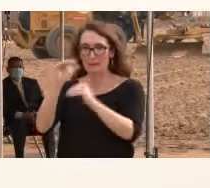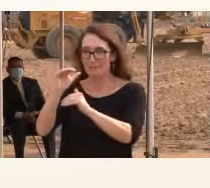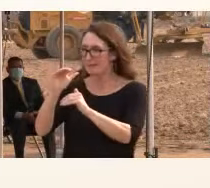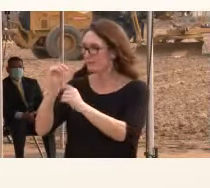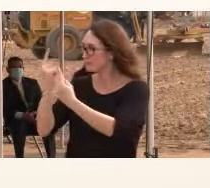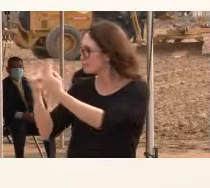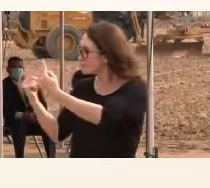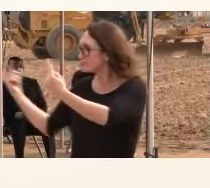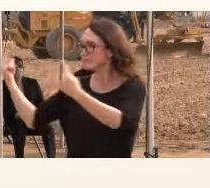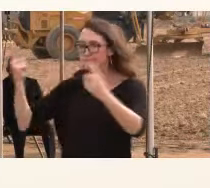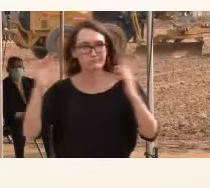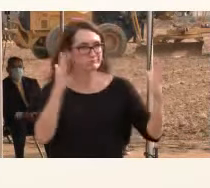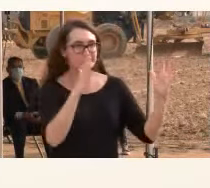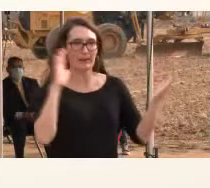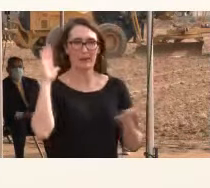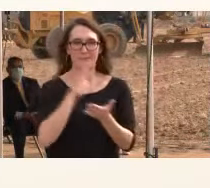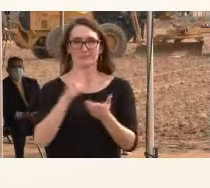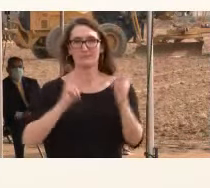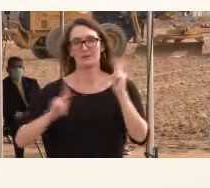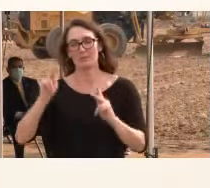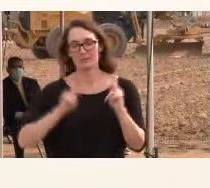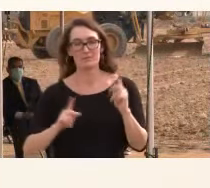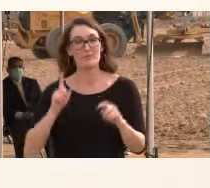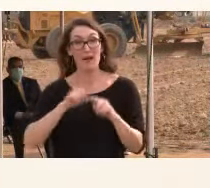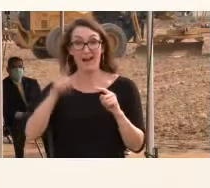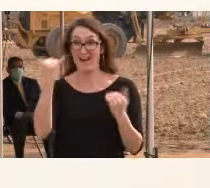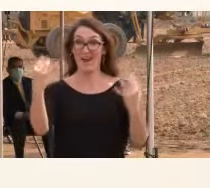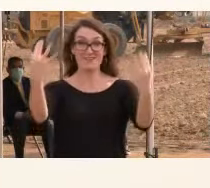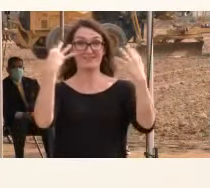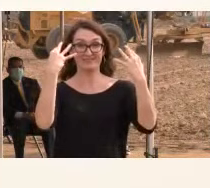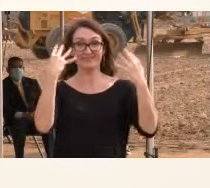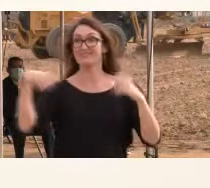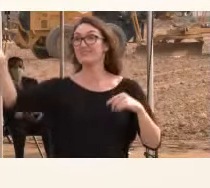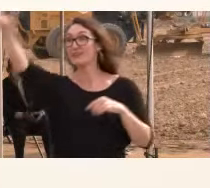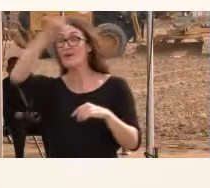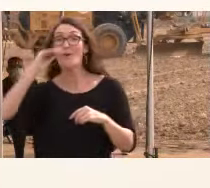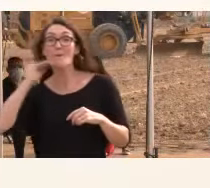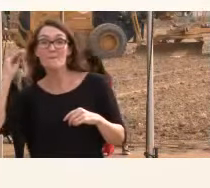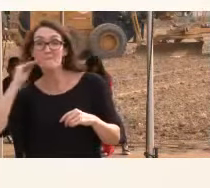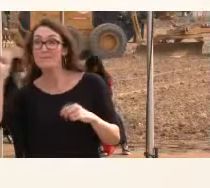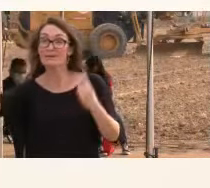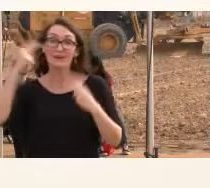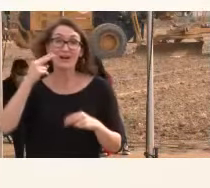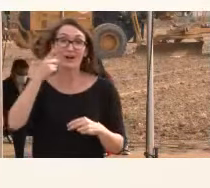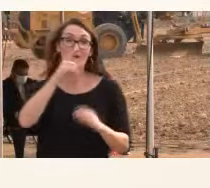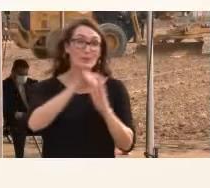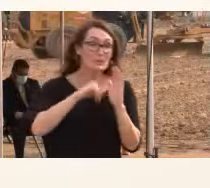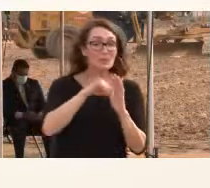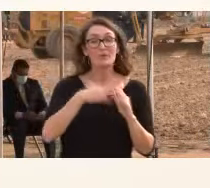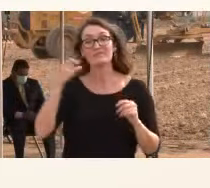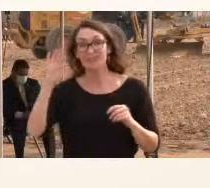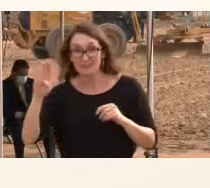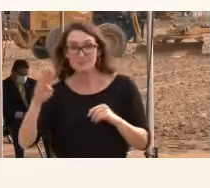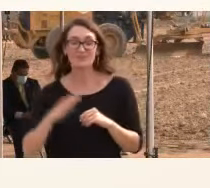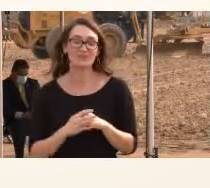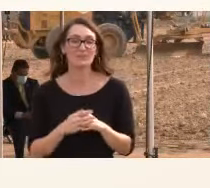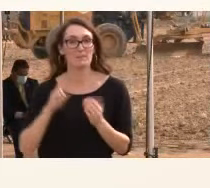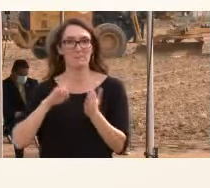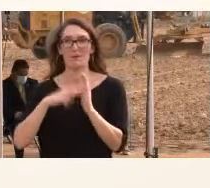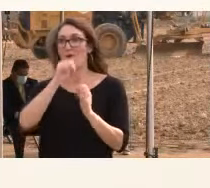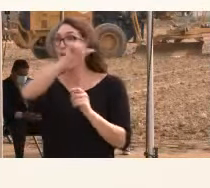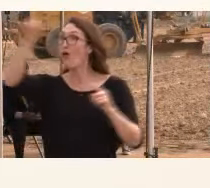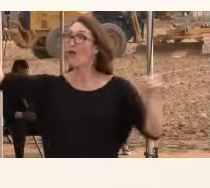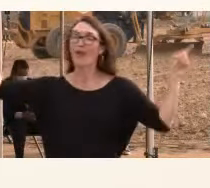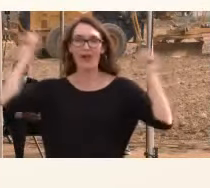size down. However, we are streaming today's ceremony via YouTube and Facebook so that everyone